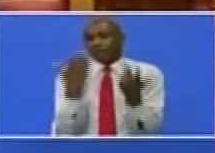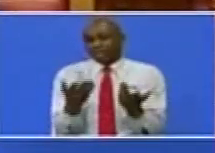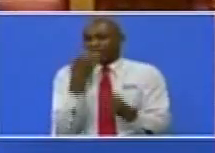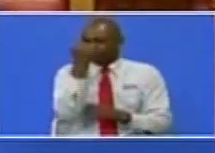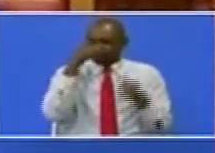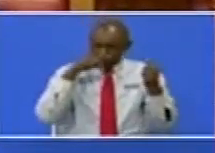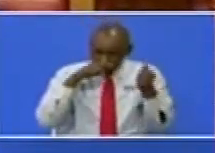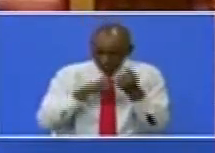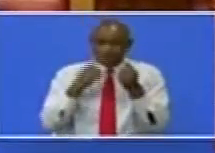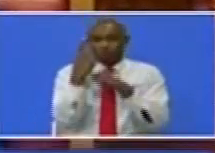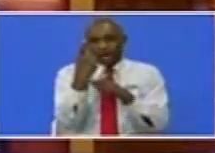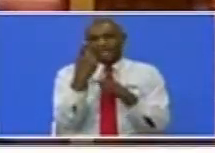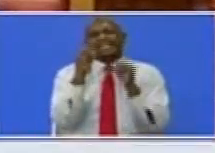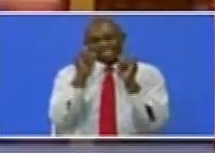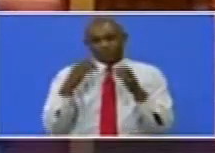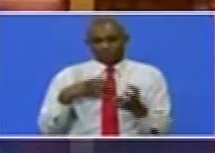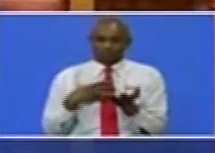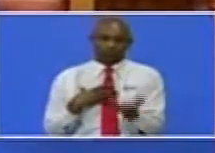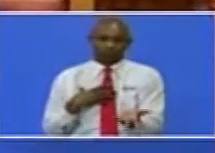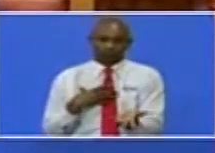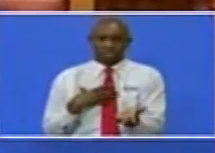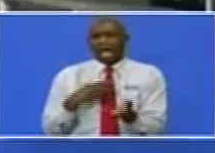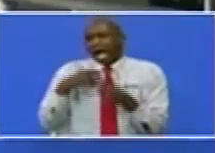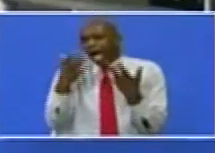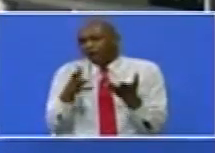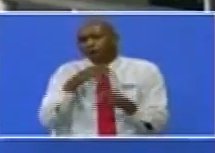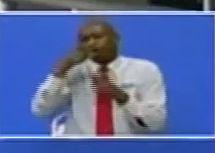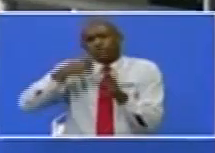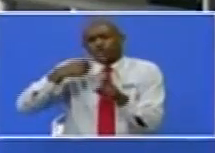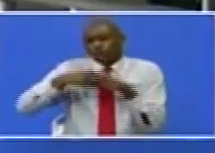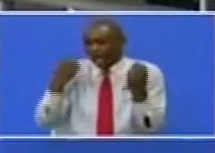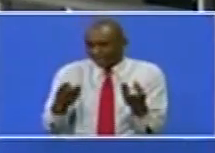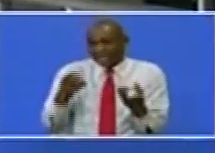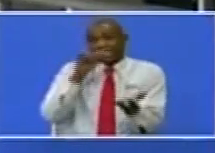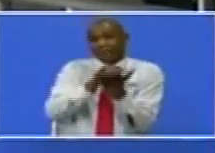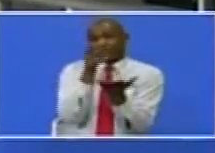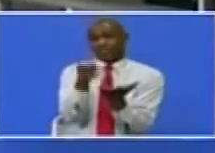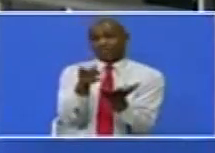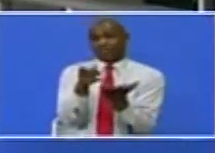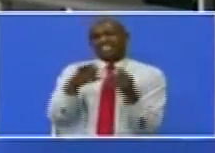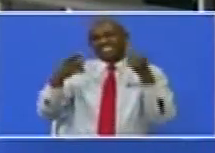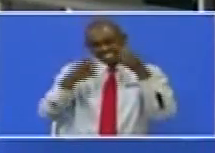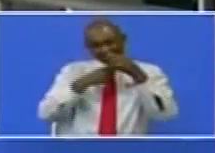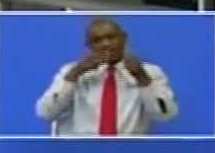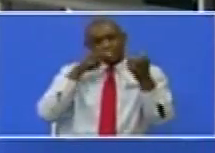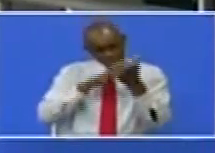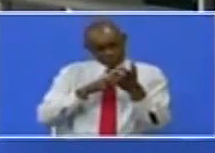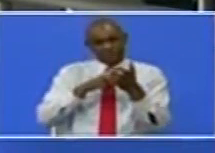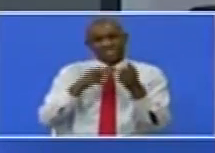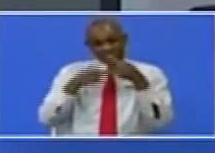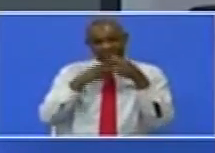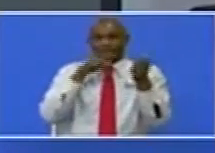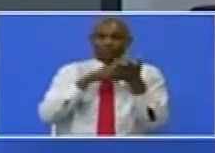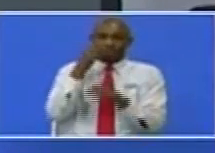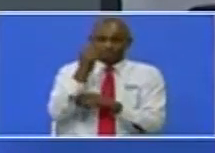5.1 million new passengers, bringing our total capacity at JKIA to 7.5 million passengers